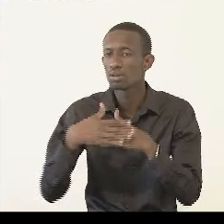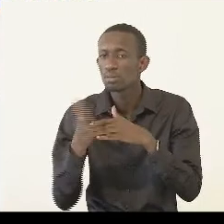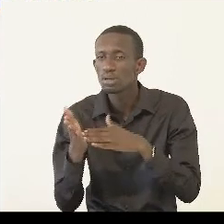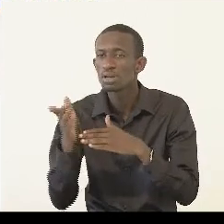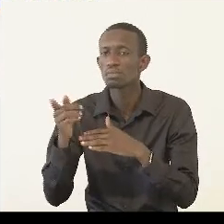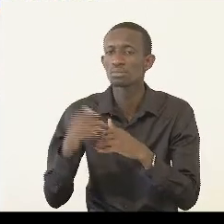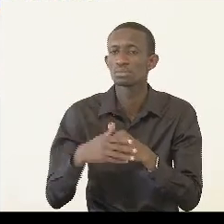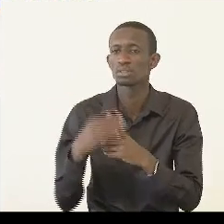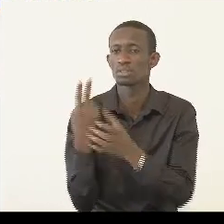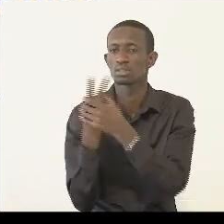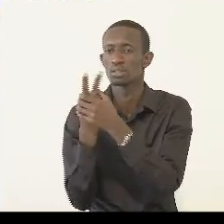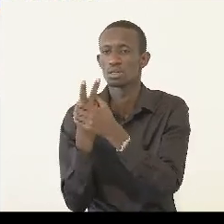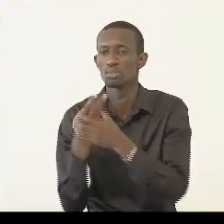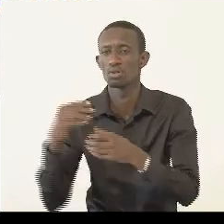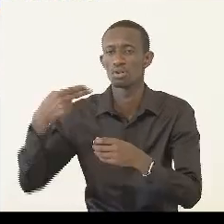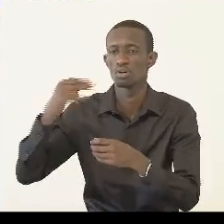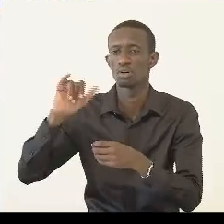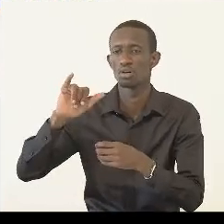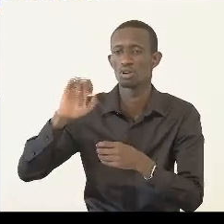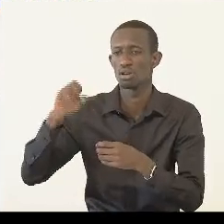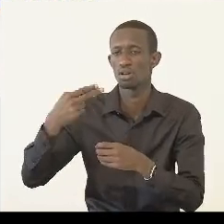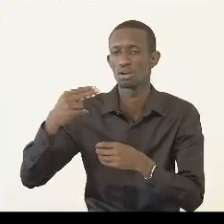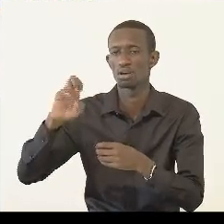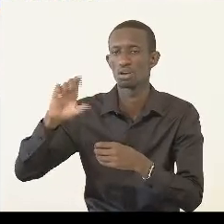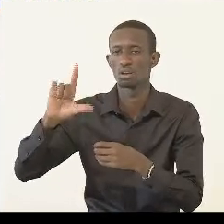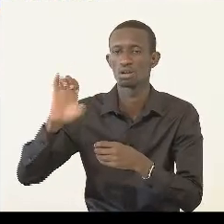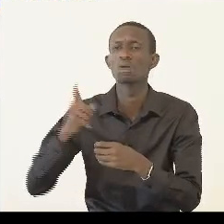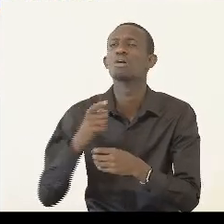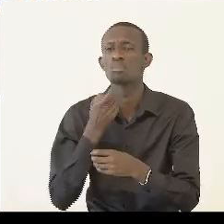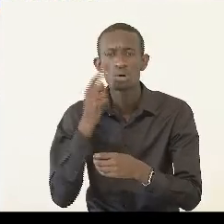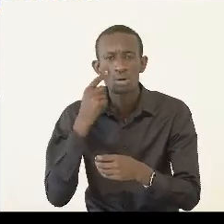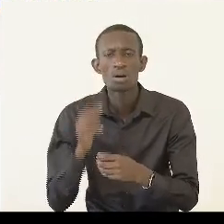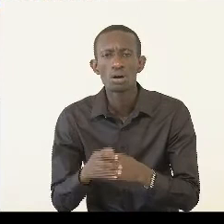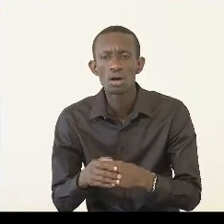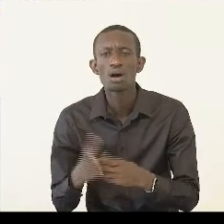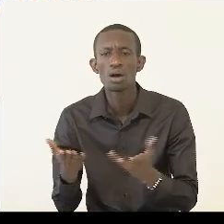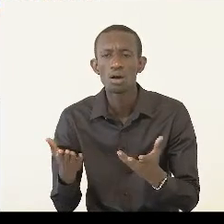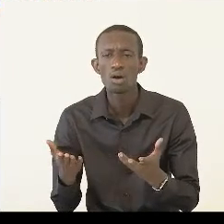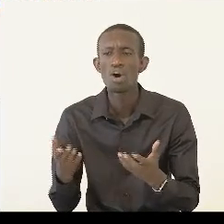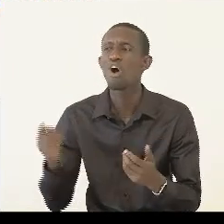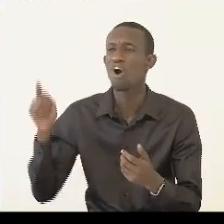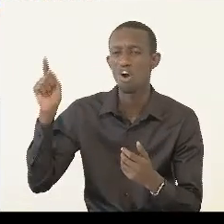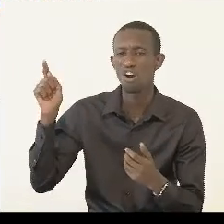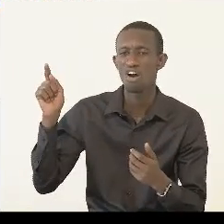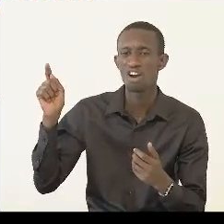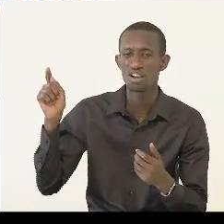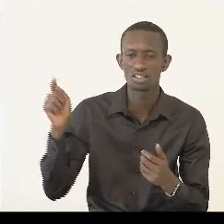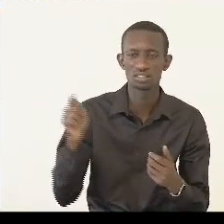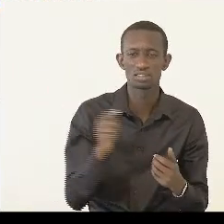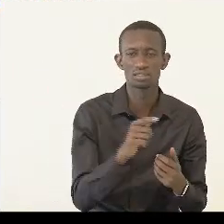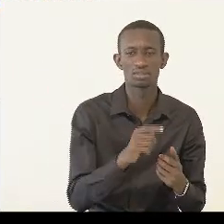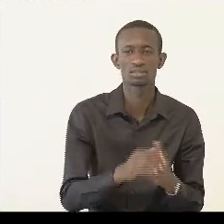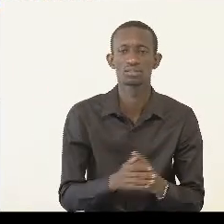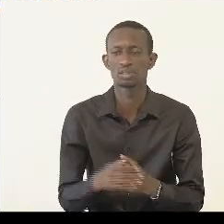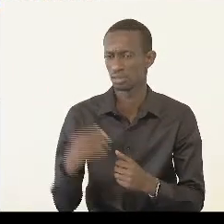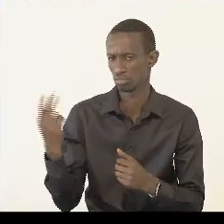they are saying polymer. So I need to add up. It's not about breaking. Ooh, careful. And then